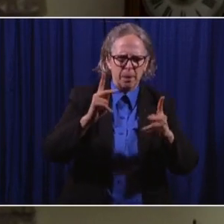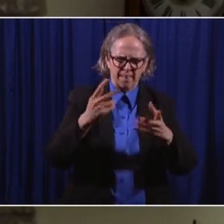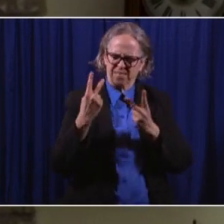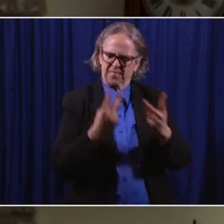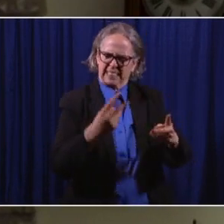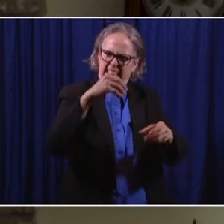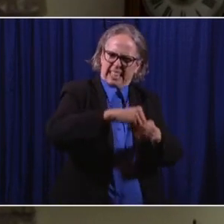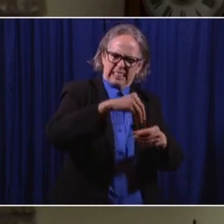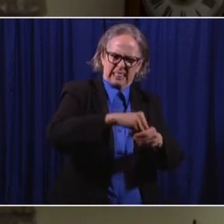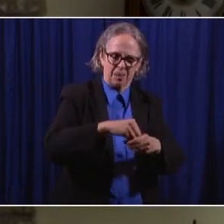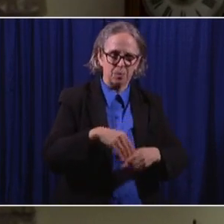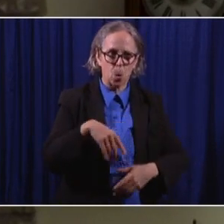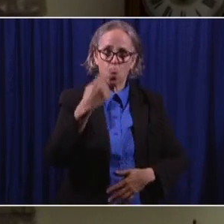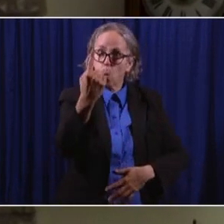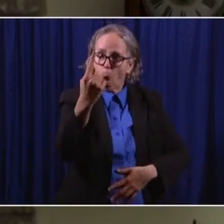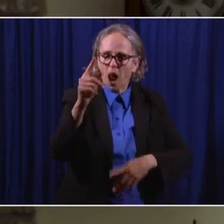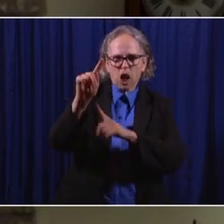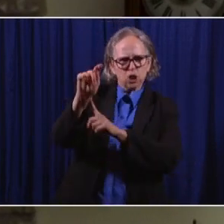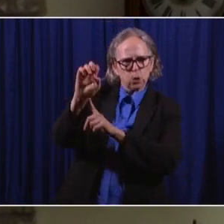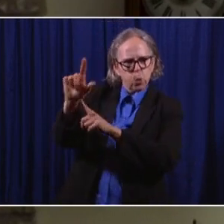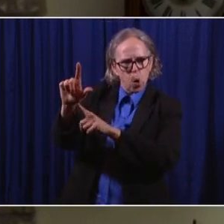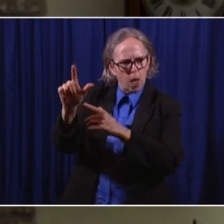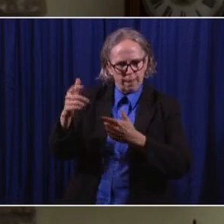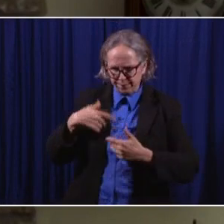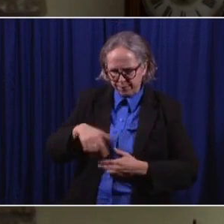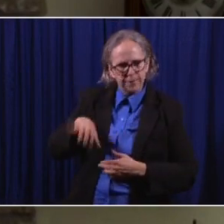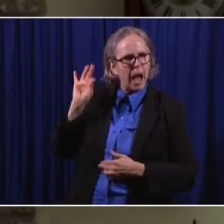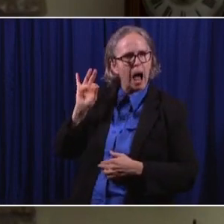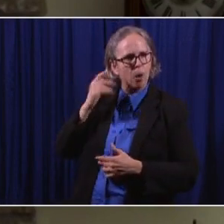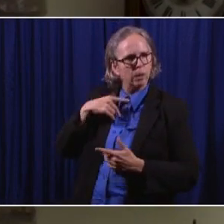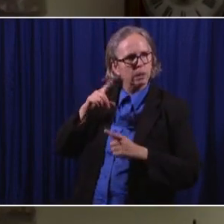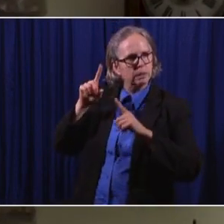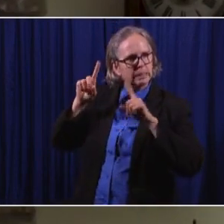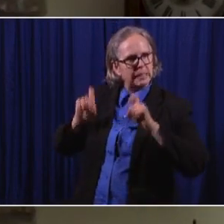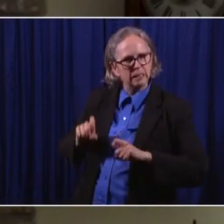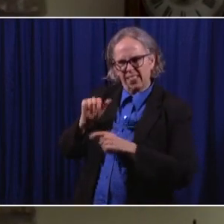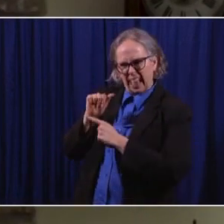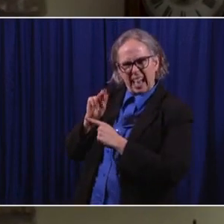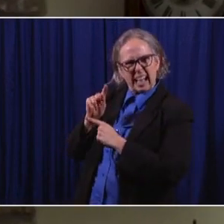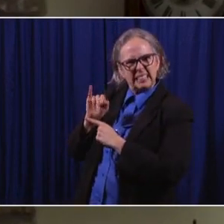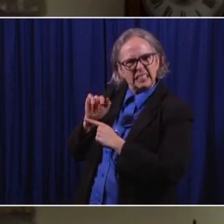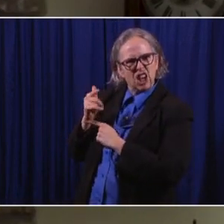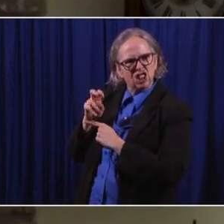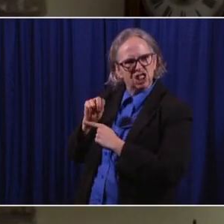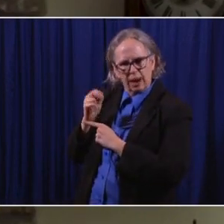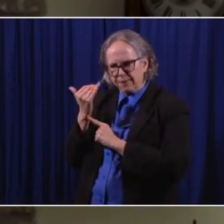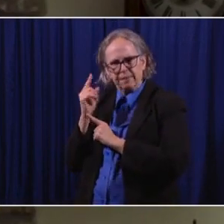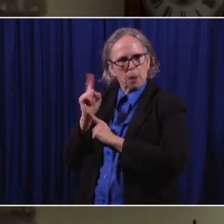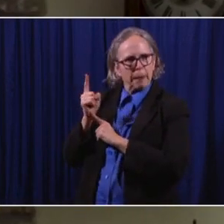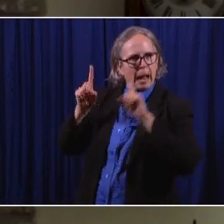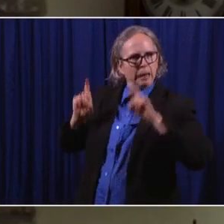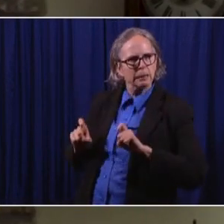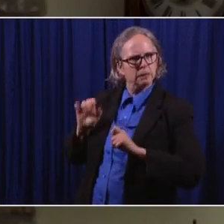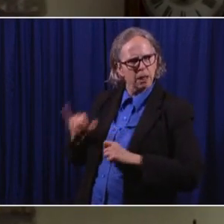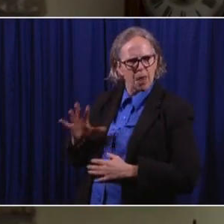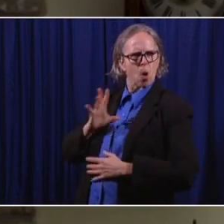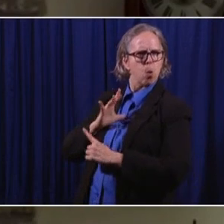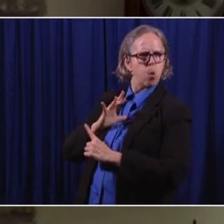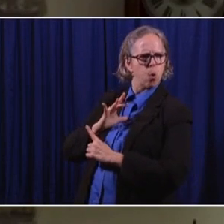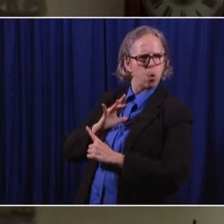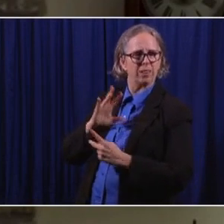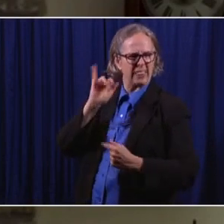we are going to deploy, I believe, is this additional testing, which will be of assistance. The other thing that you